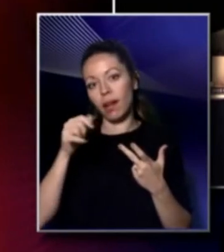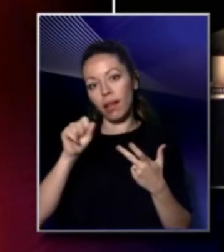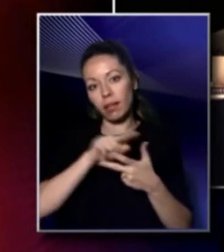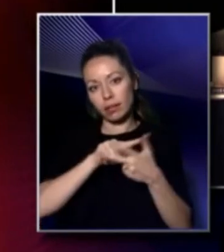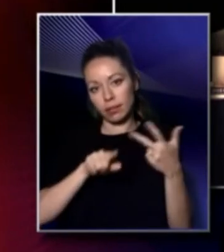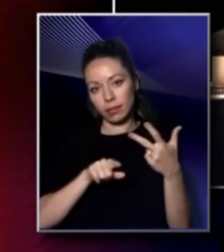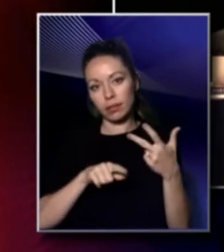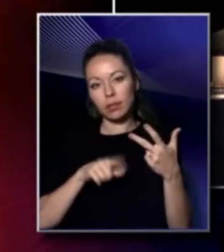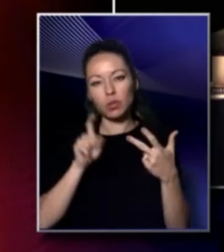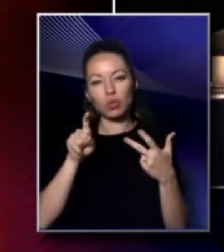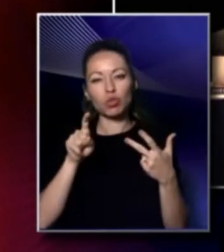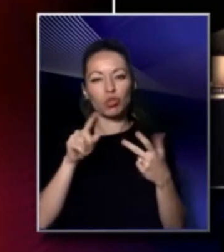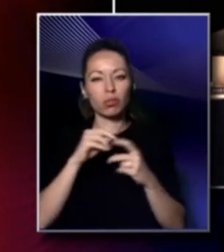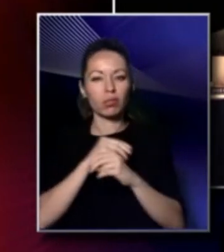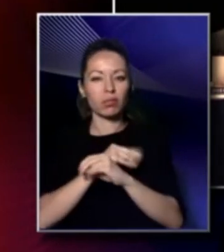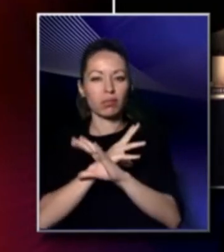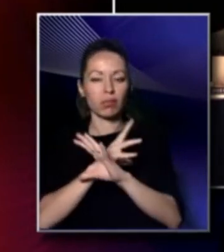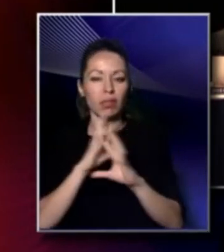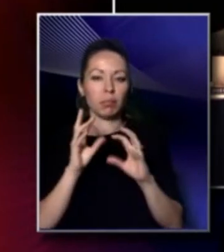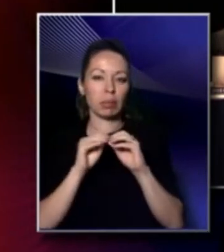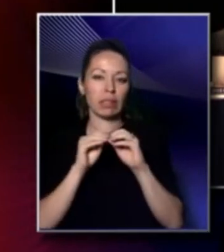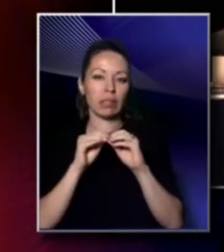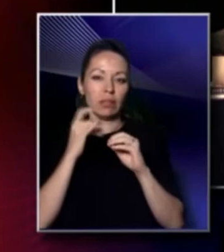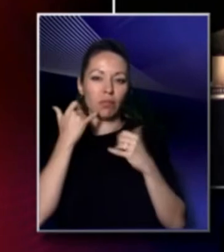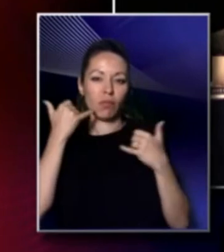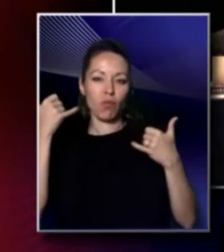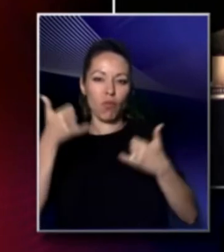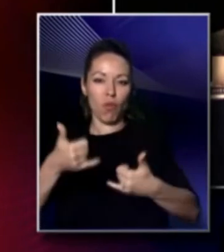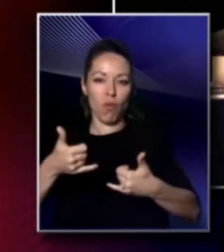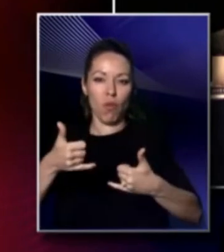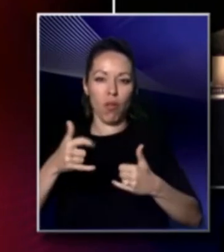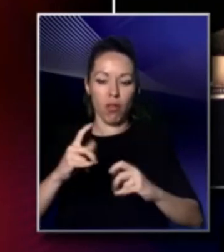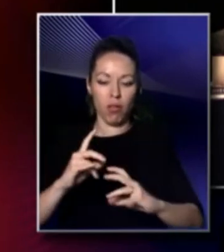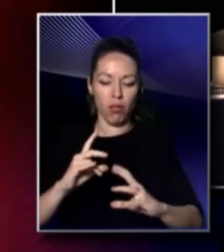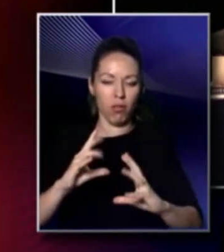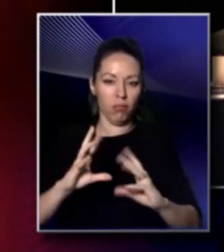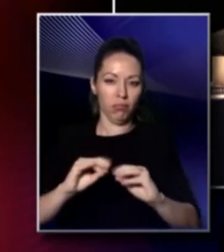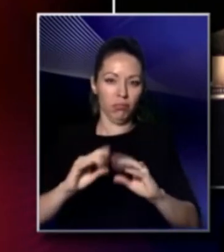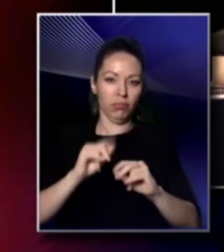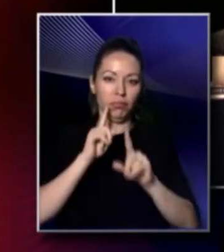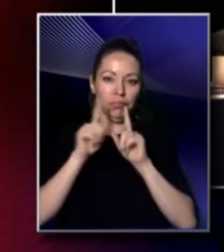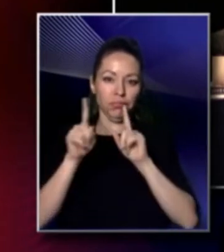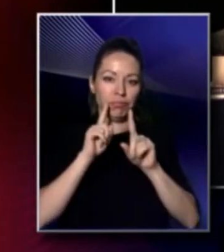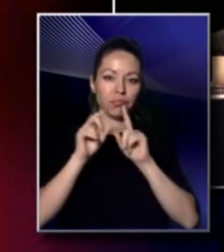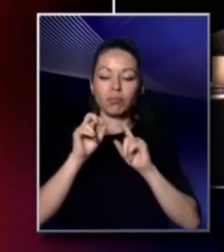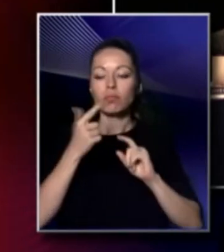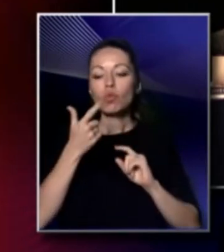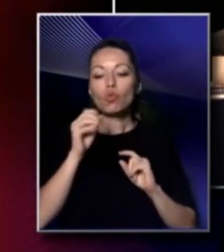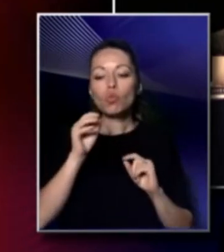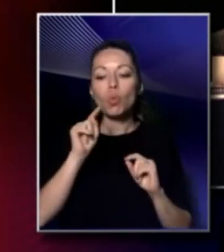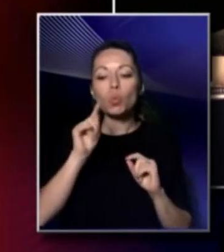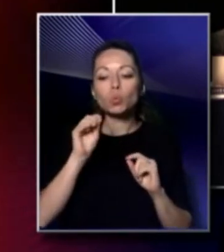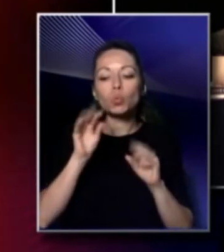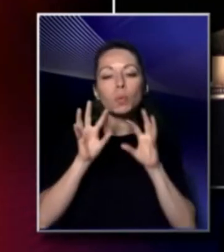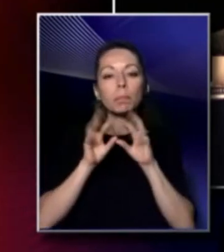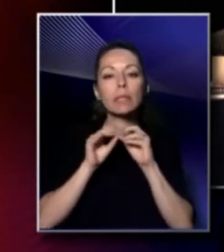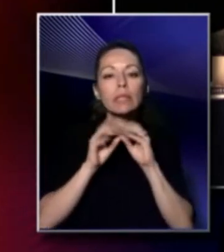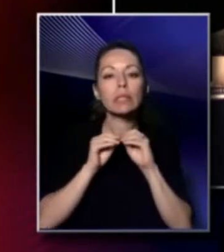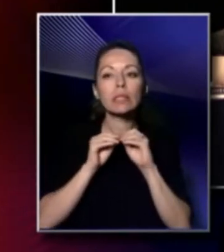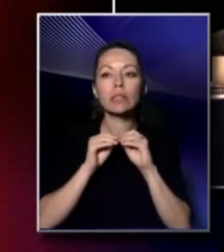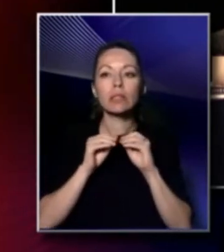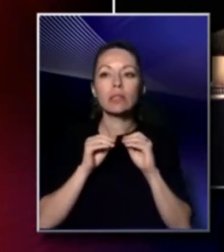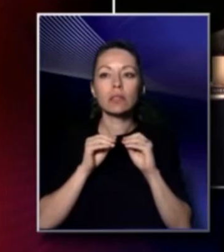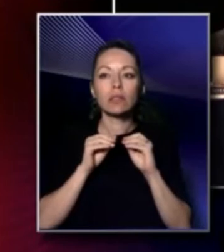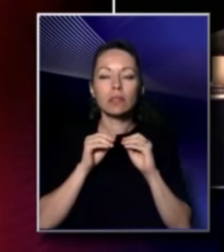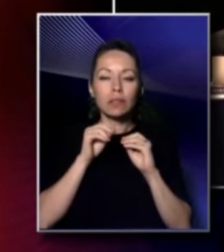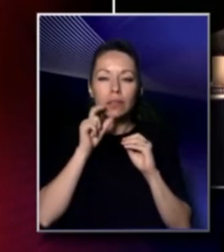would be to meet virtually, meaning you just all call into a conference call and have conversation, or a go-to meeting or something, not where you all collect, especially given